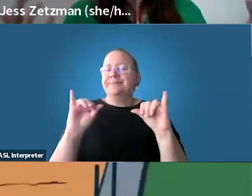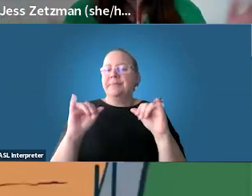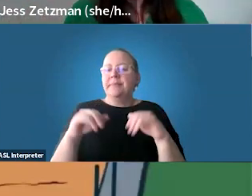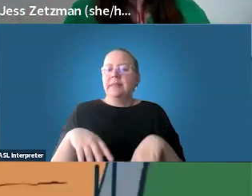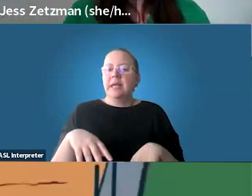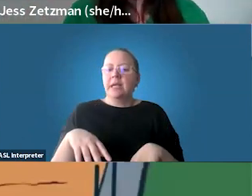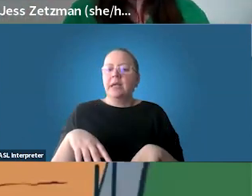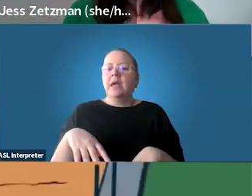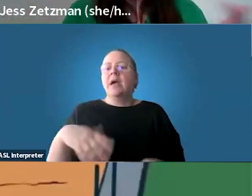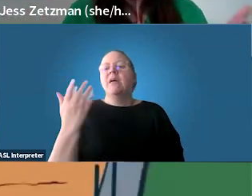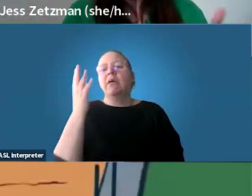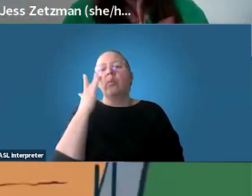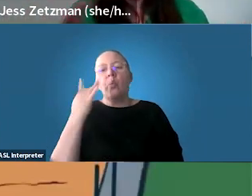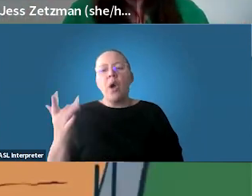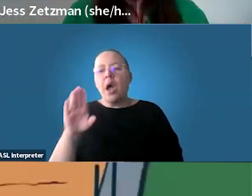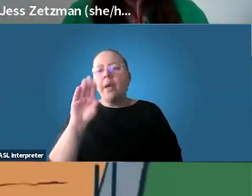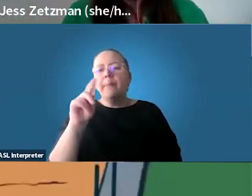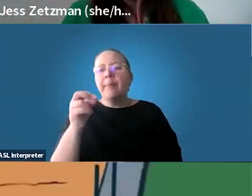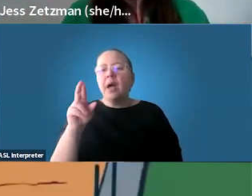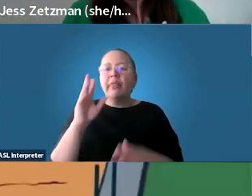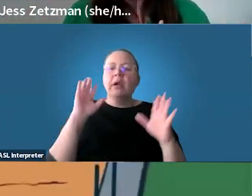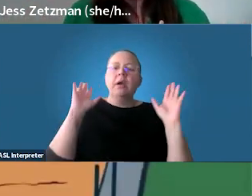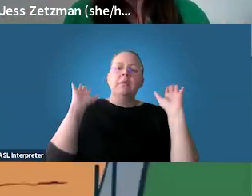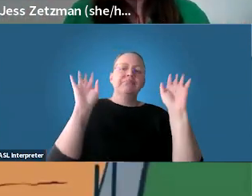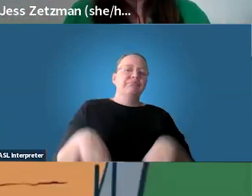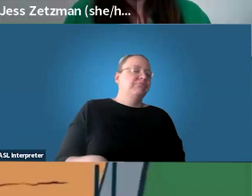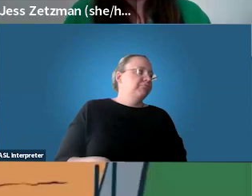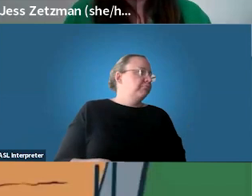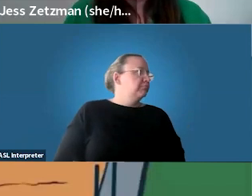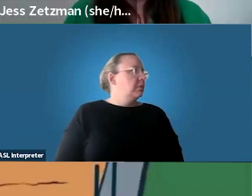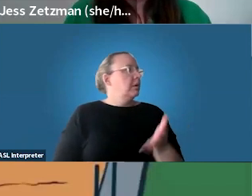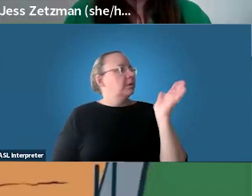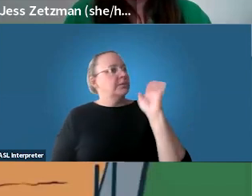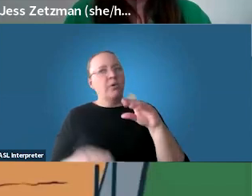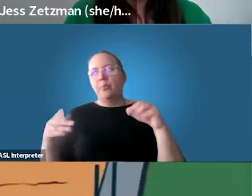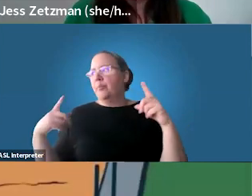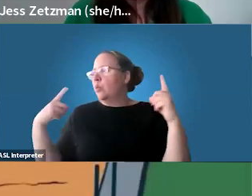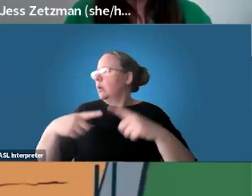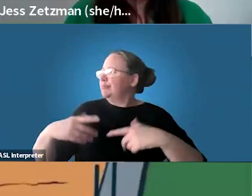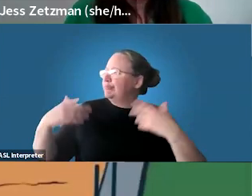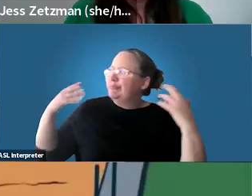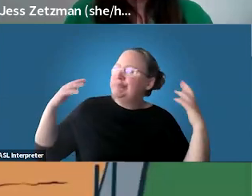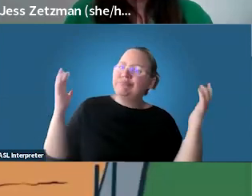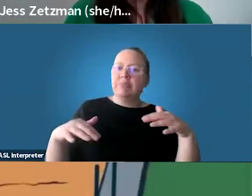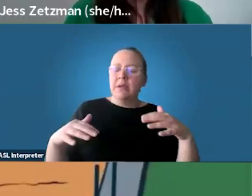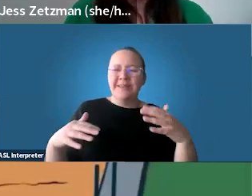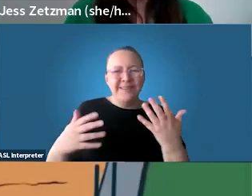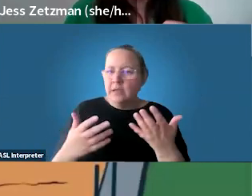why bother mentality towards climate change or other things. So trying to help people really